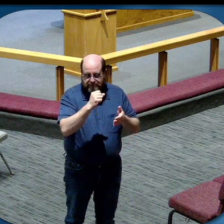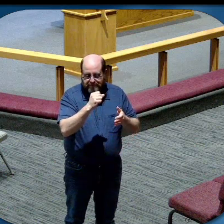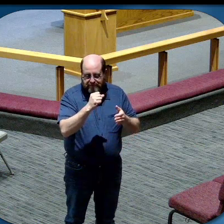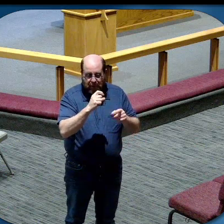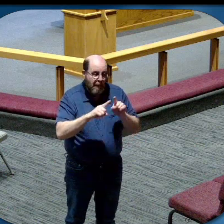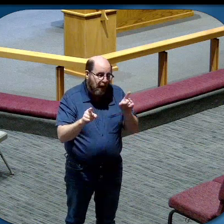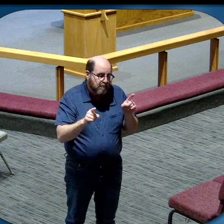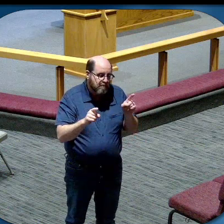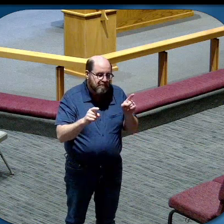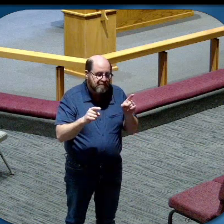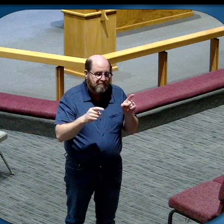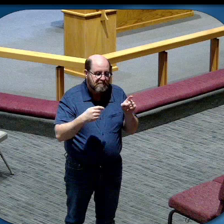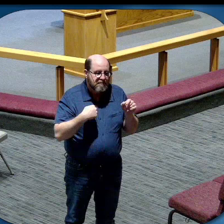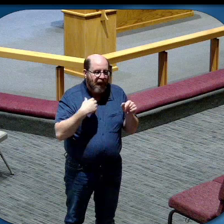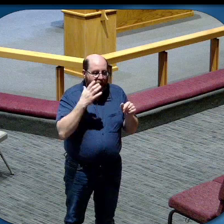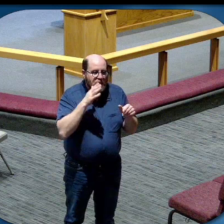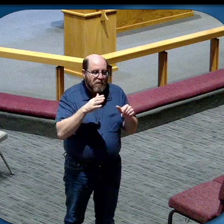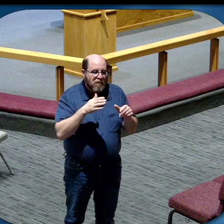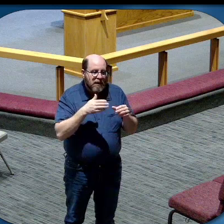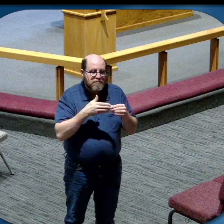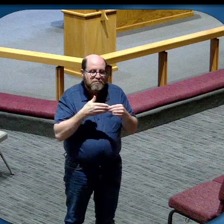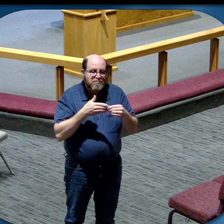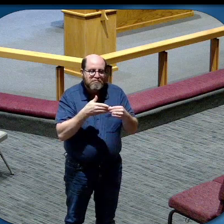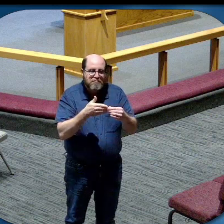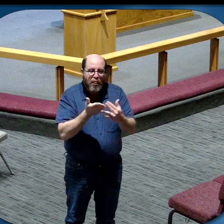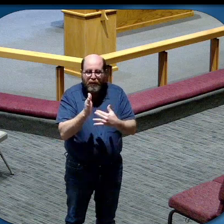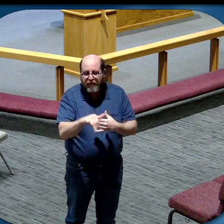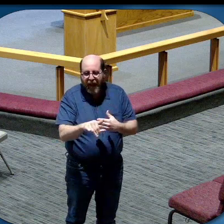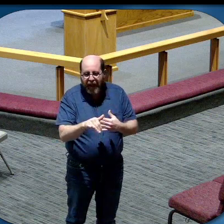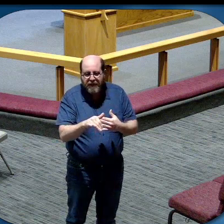but I will walk you through that. When we get to that part,